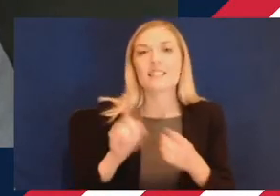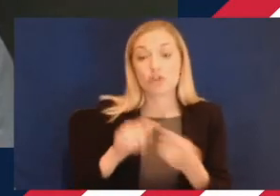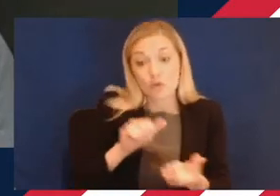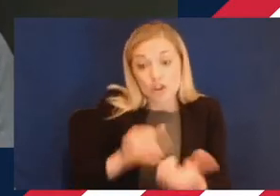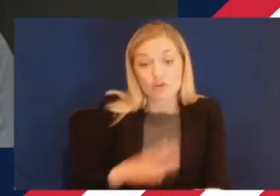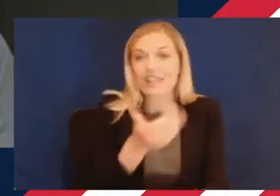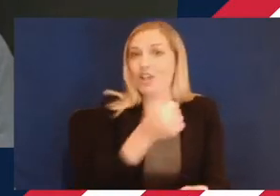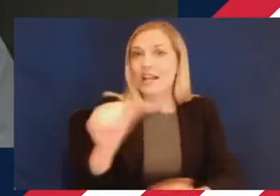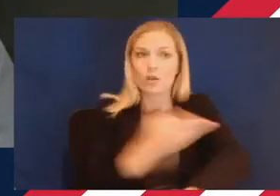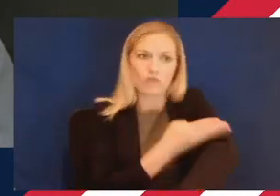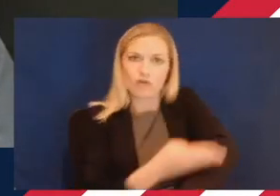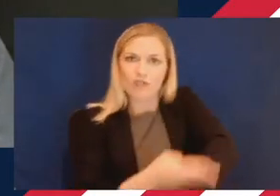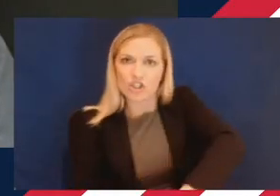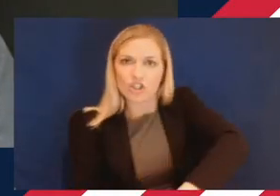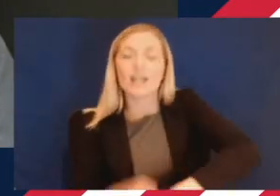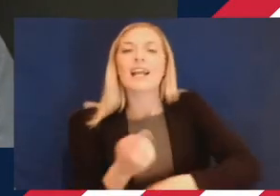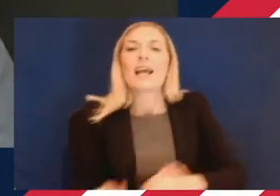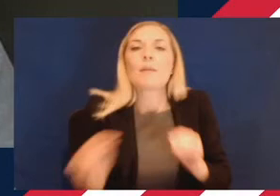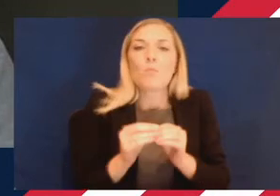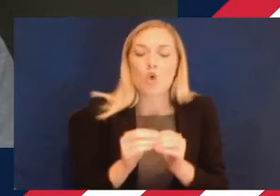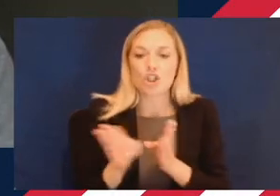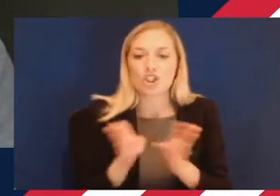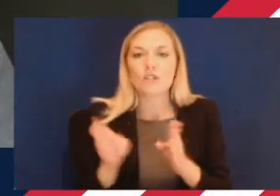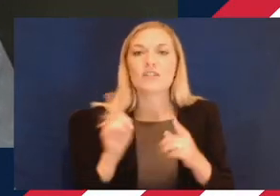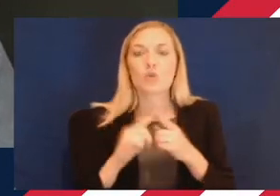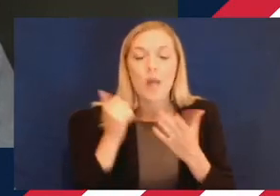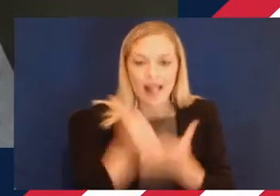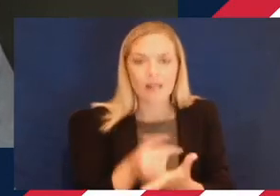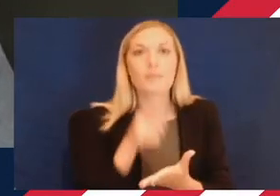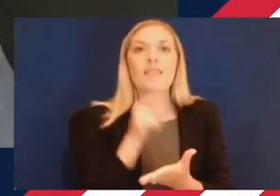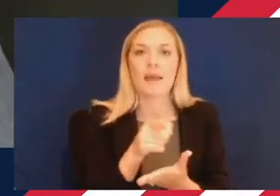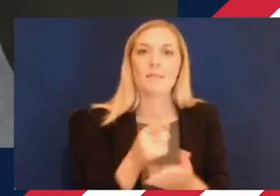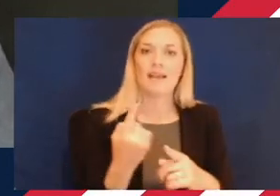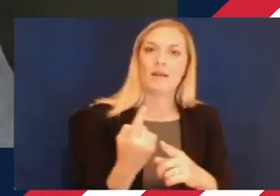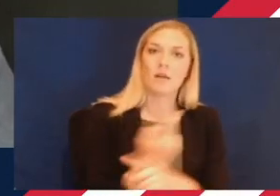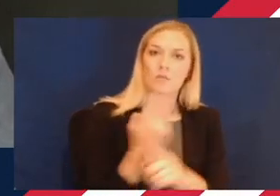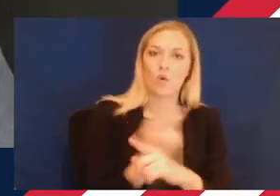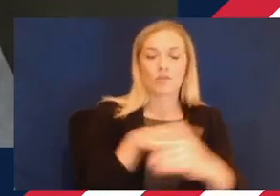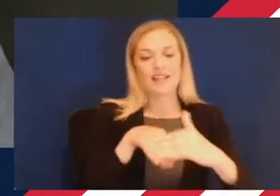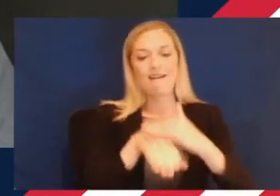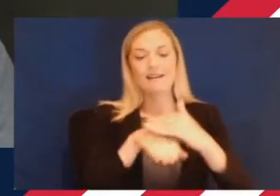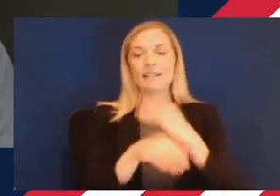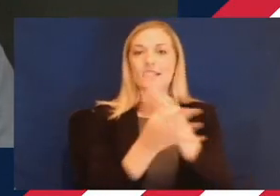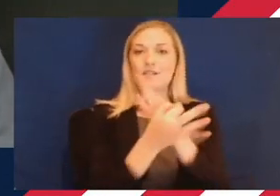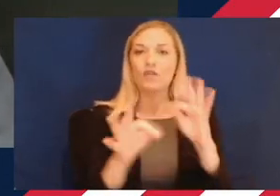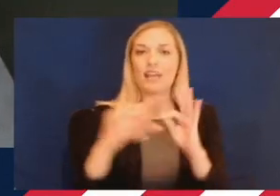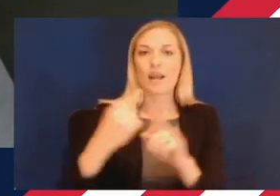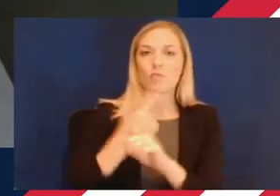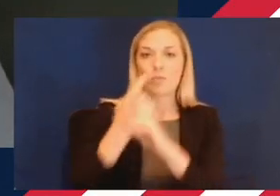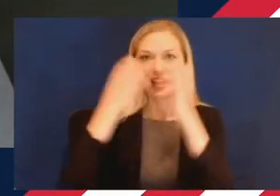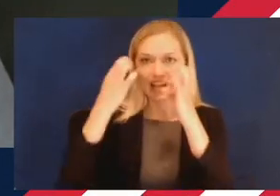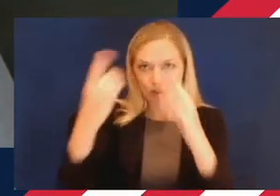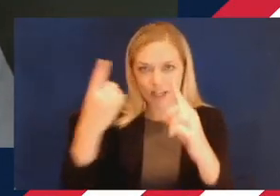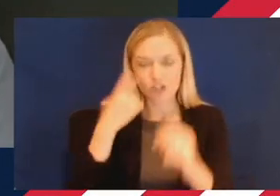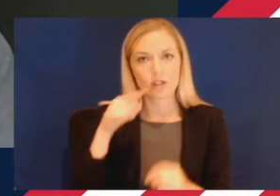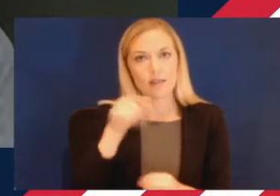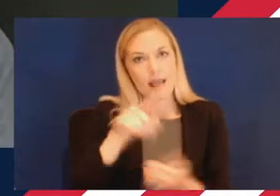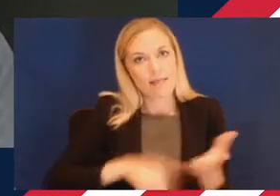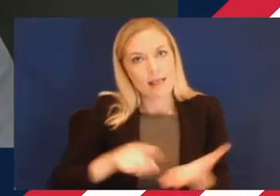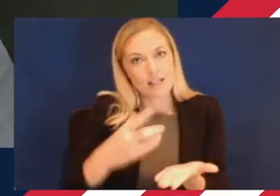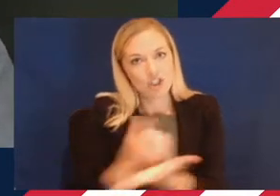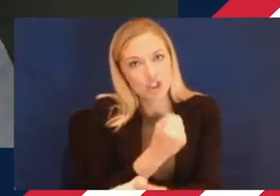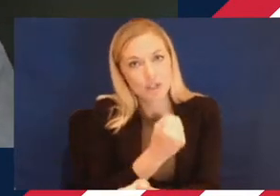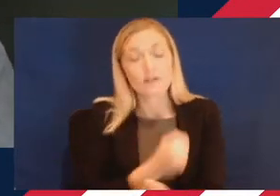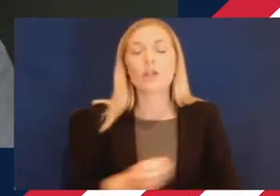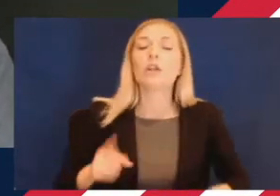fully access the free and appropriate public education in the least restrictive environment they deserve. To deliver on the promise of justice to our students,